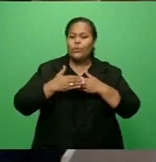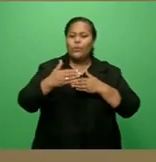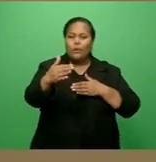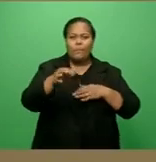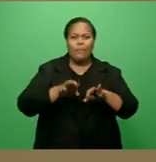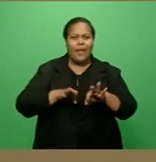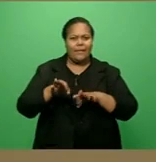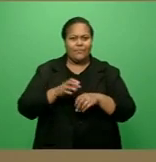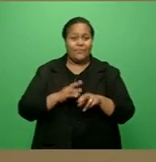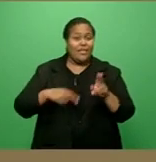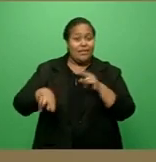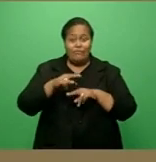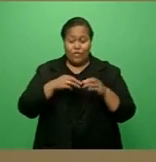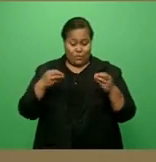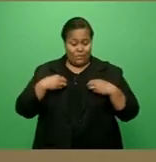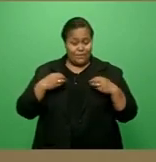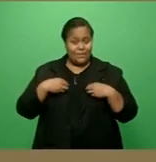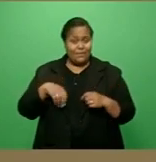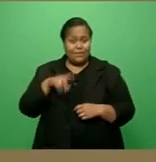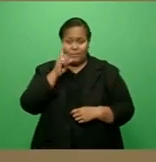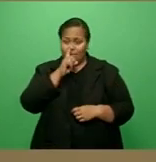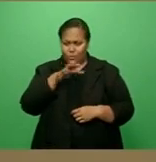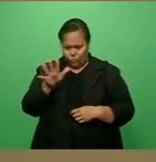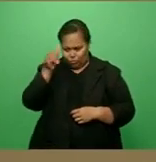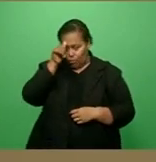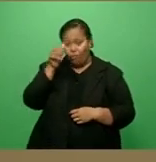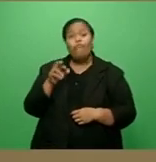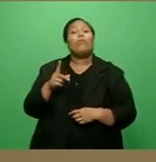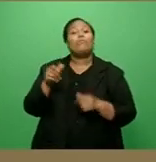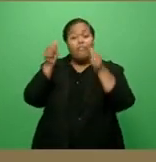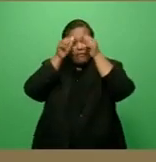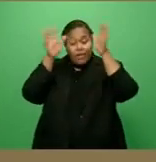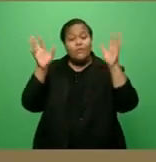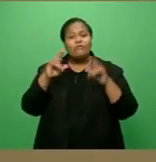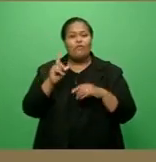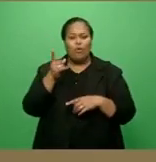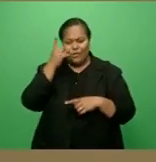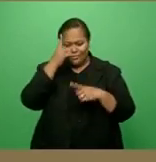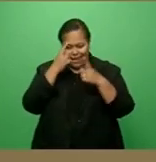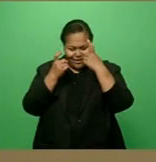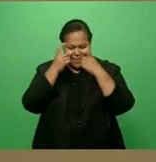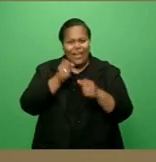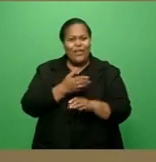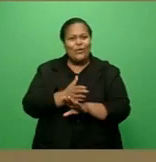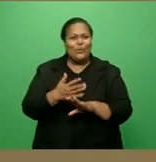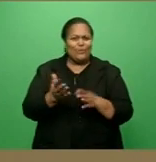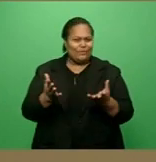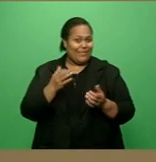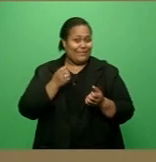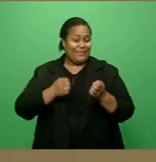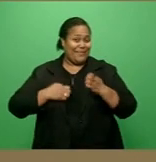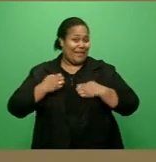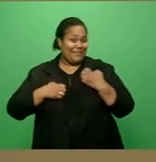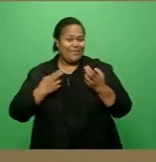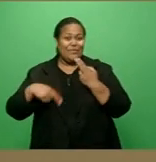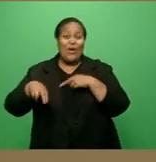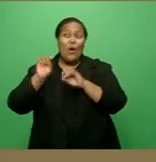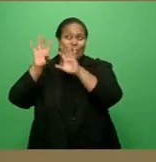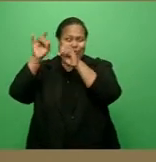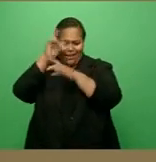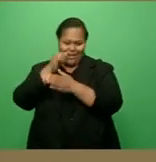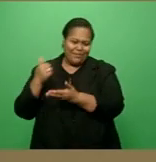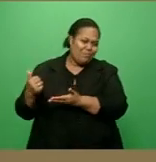are known for their innovation and their resourcefulness, and I'm excited that Australia can play a small part in supporting